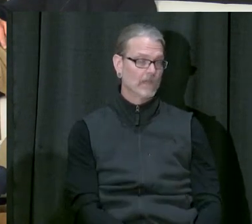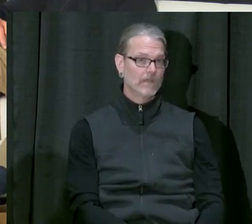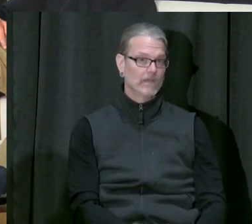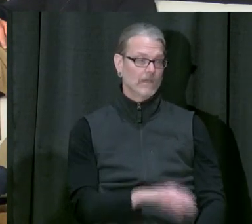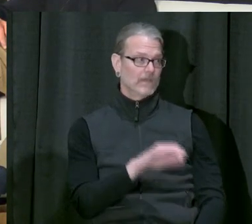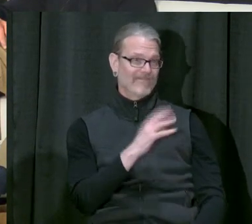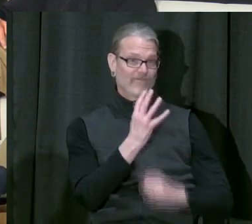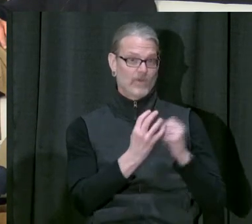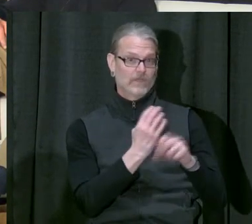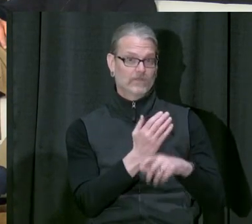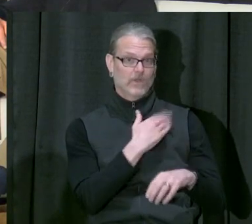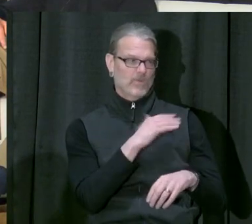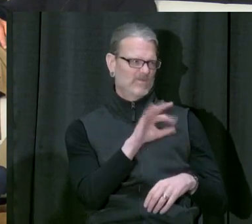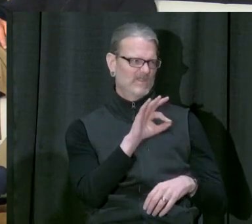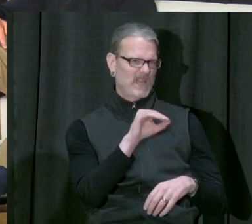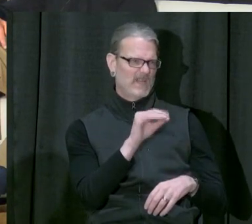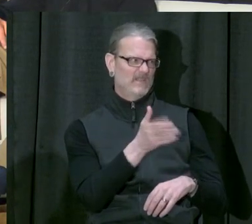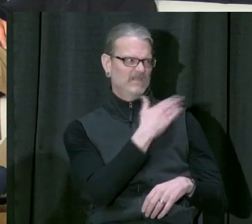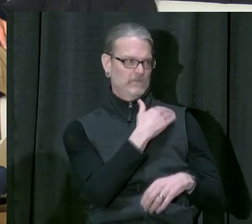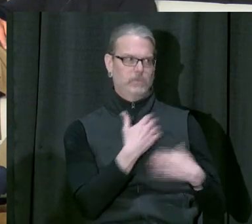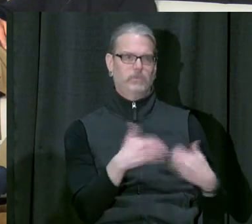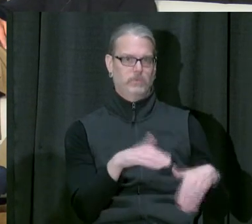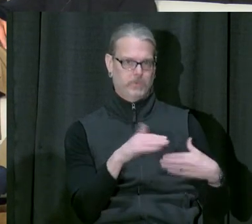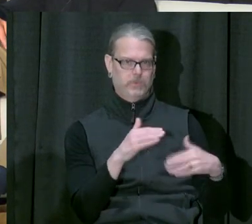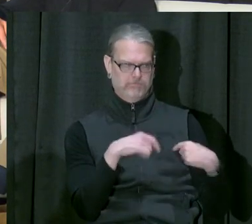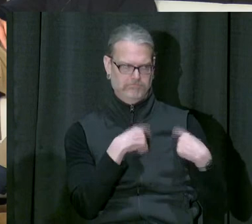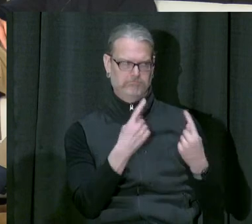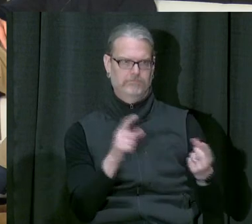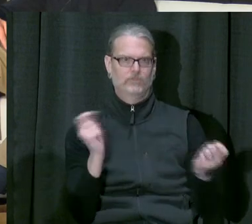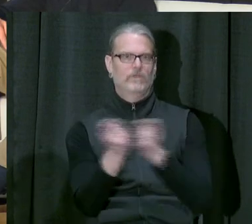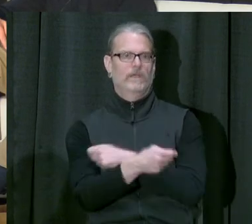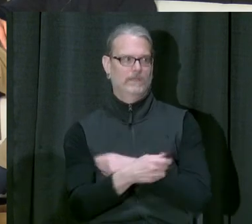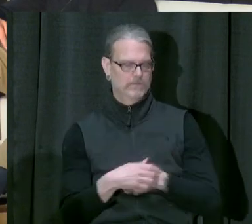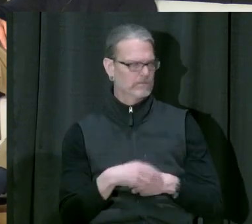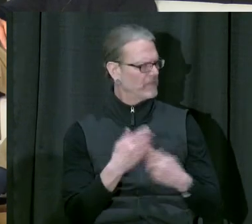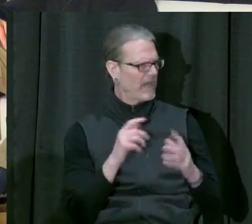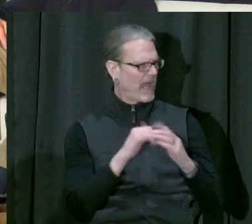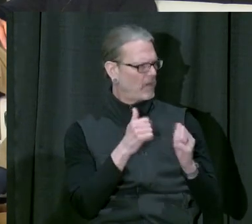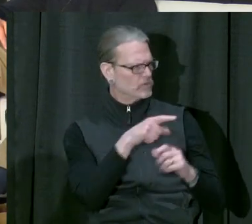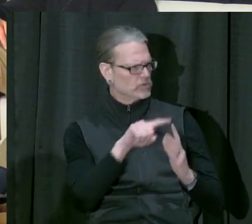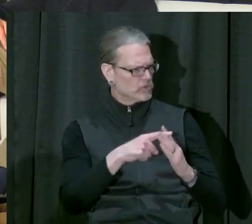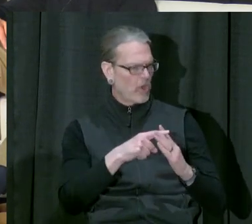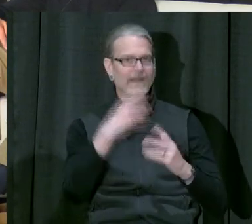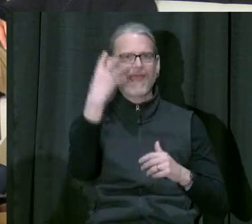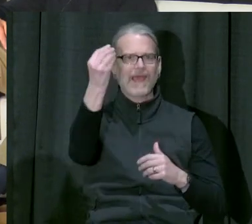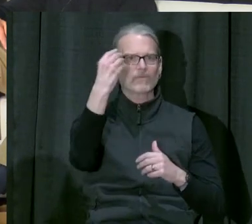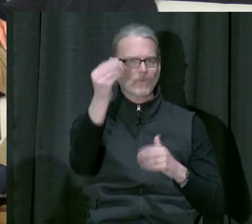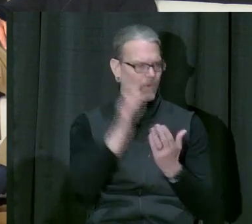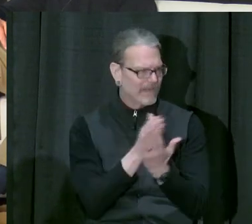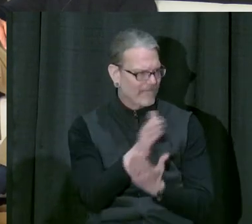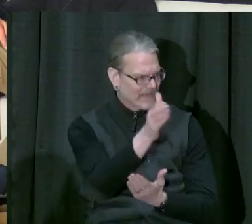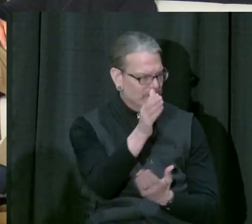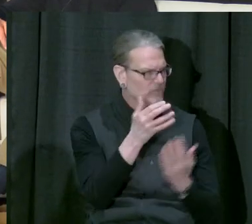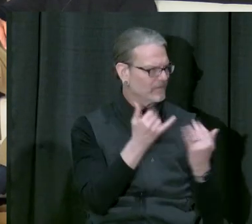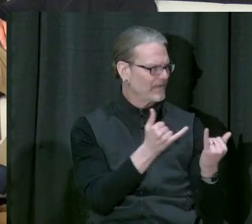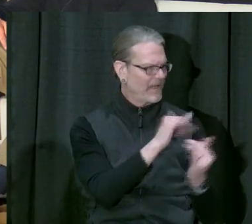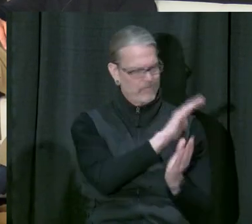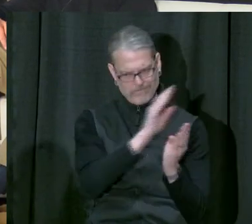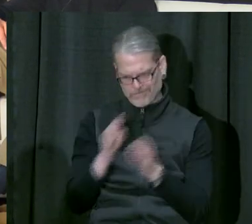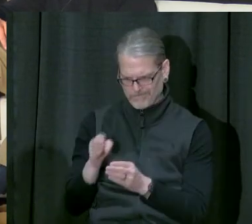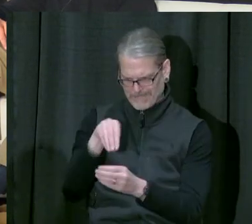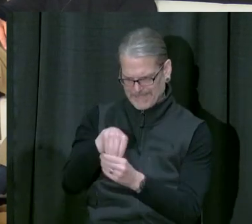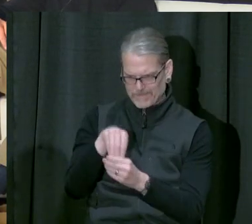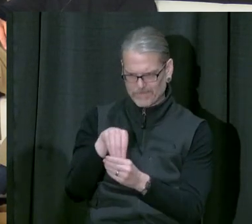but let's talk about how things got started. You were working, of course, with outdoor navigation and then as transitioning to indoor. Talk a little bit